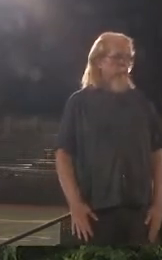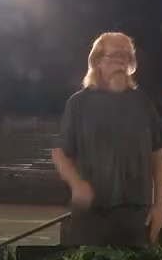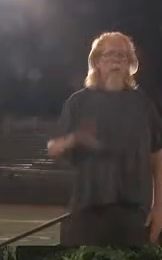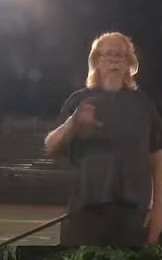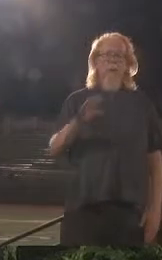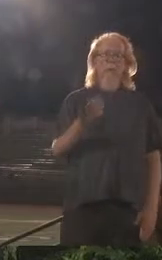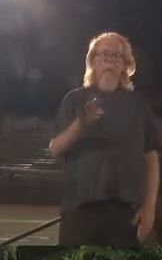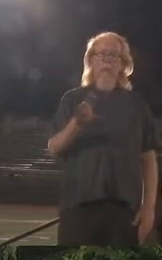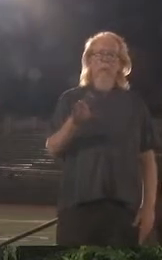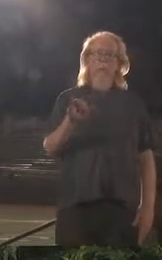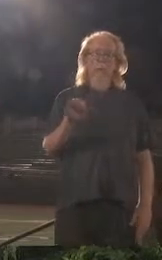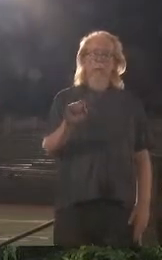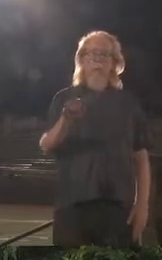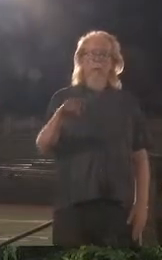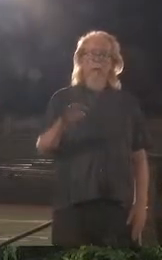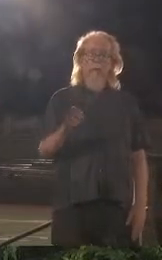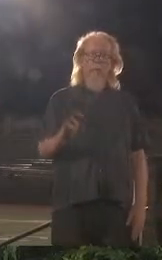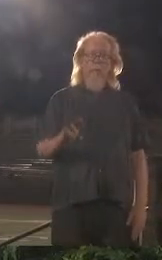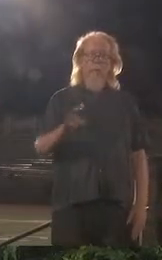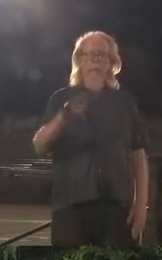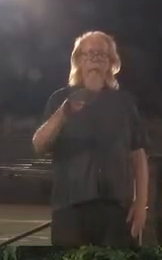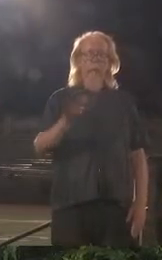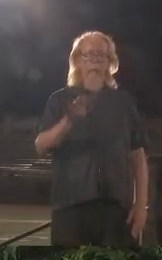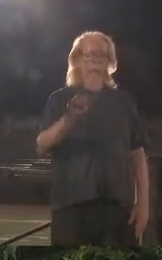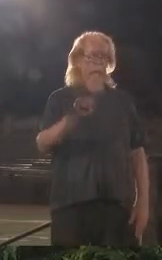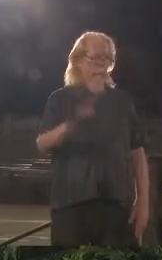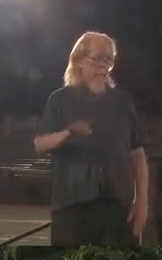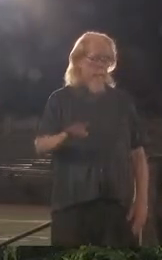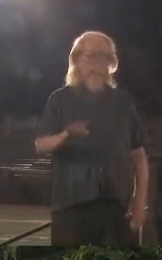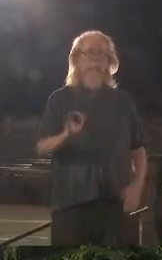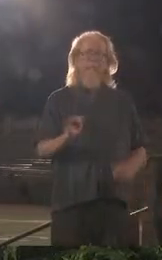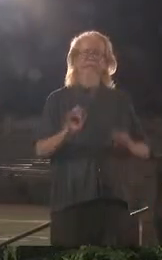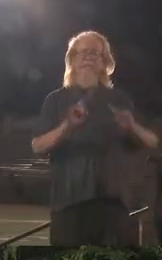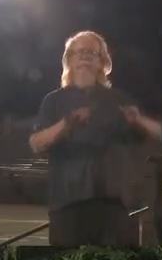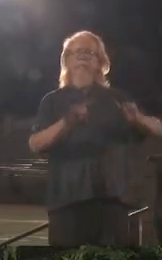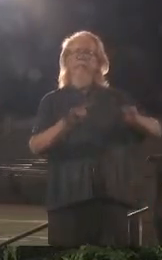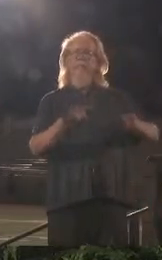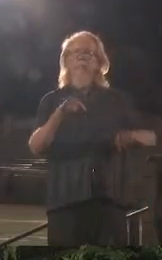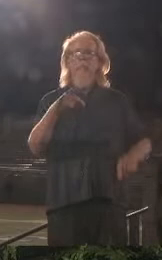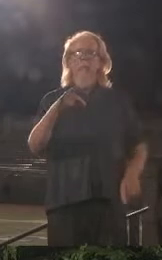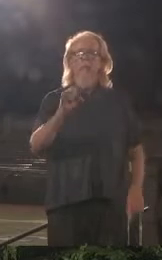Christopher George Hernandez will be attending St. Philip's College.